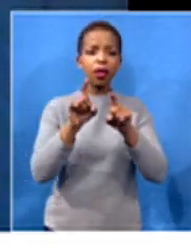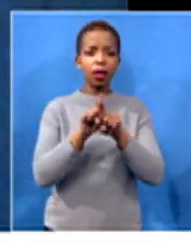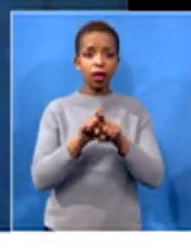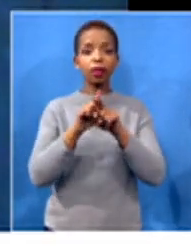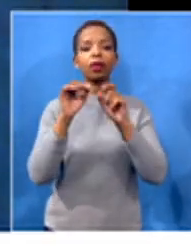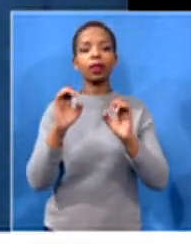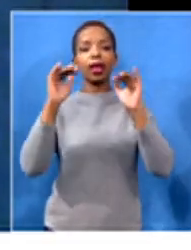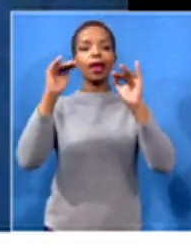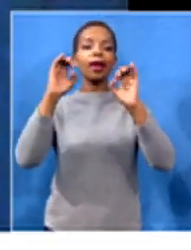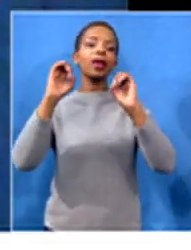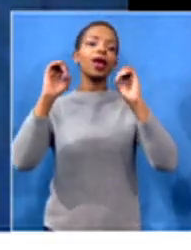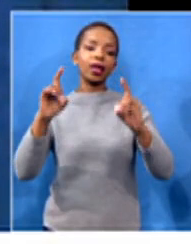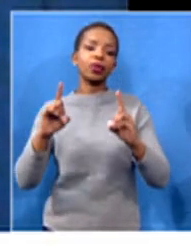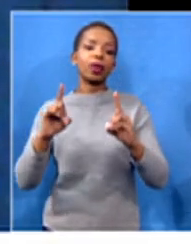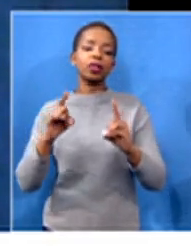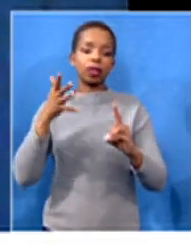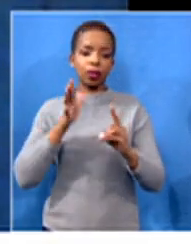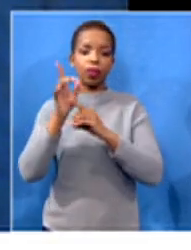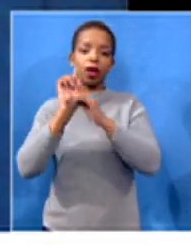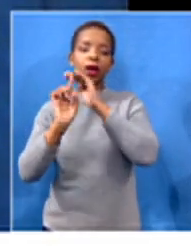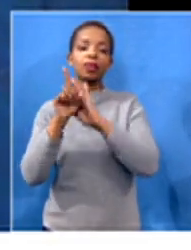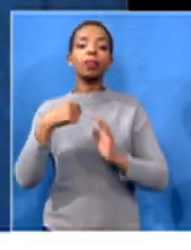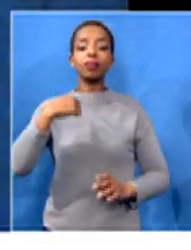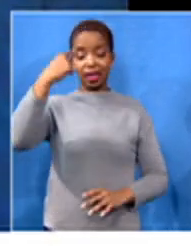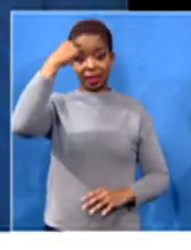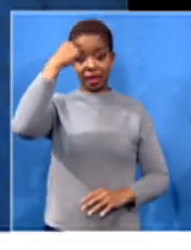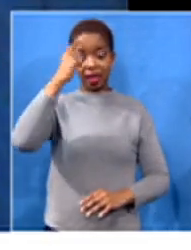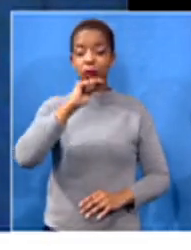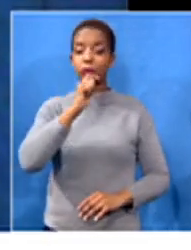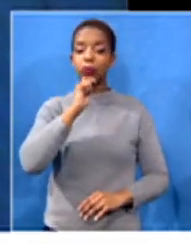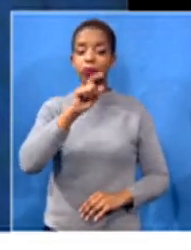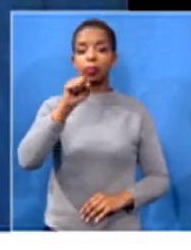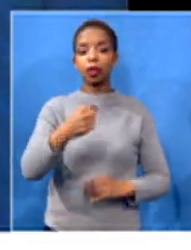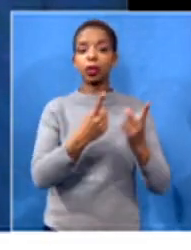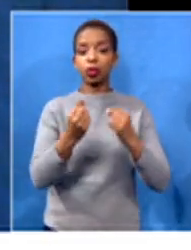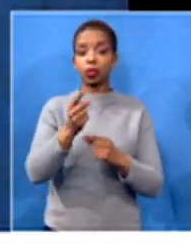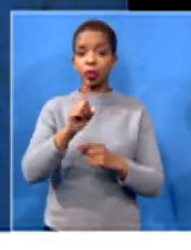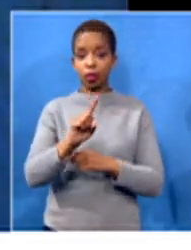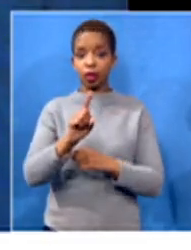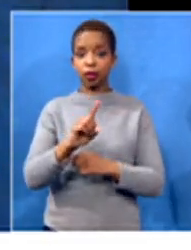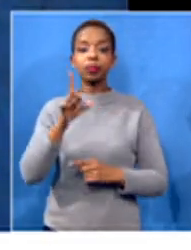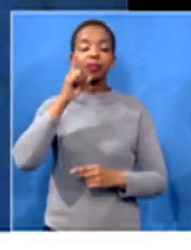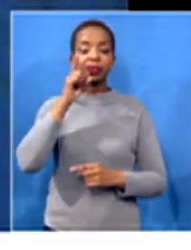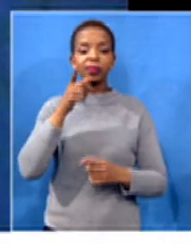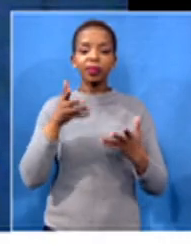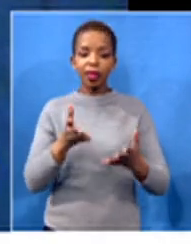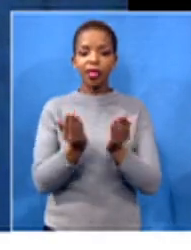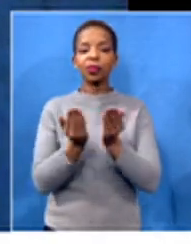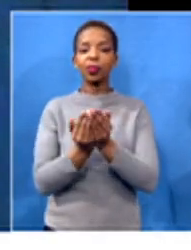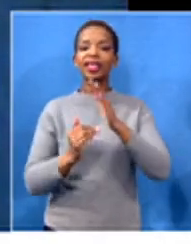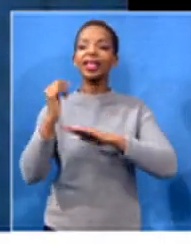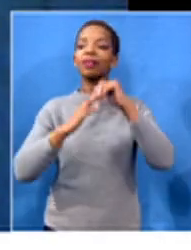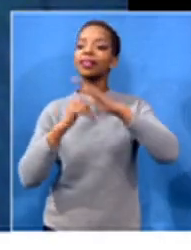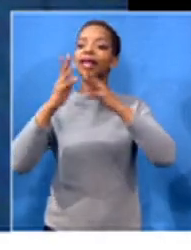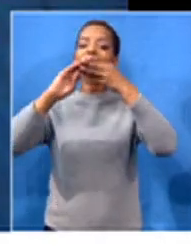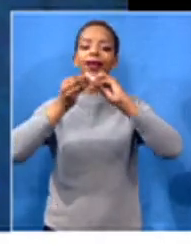so forth. So I think what we need to think seriously is really about how to get the school infrastructure. Yes, we